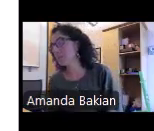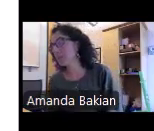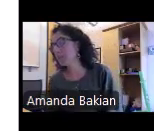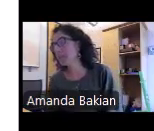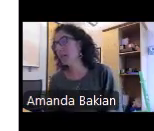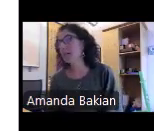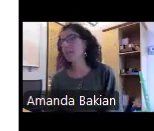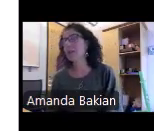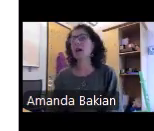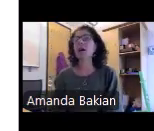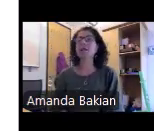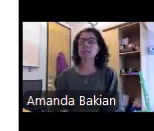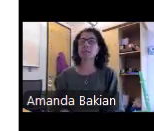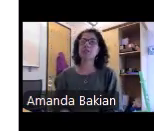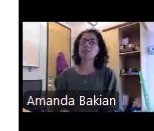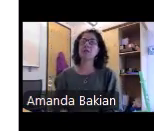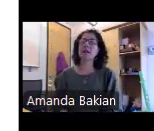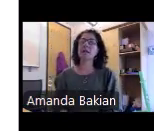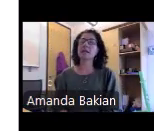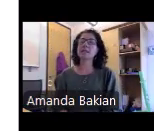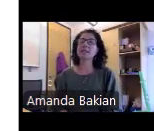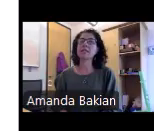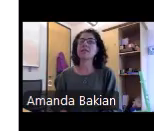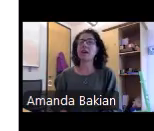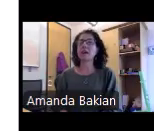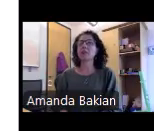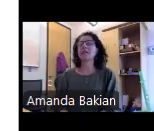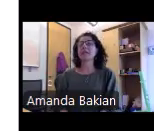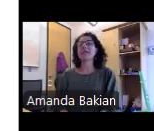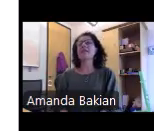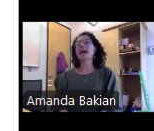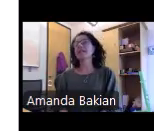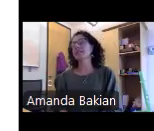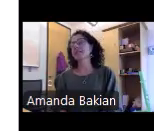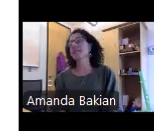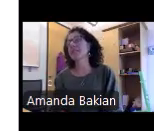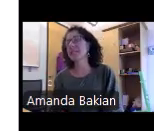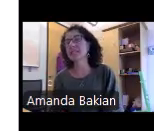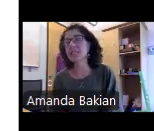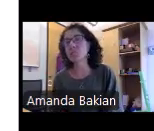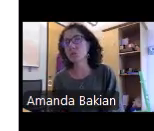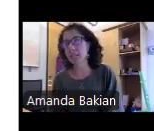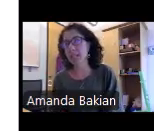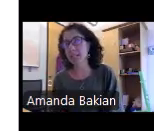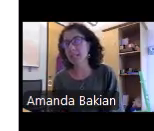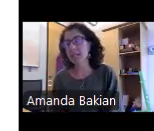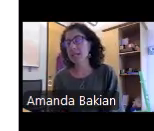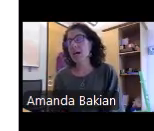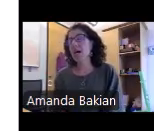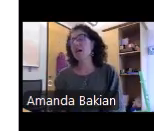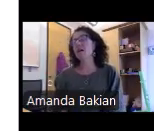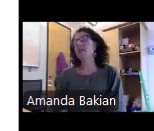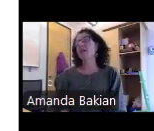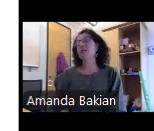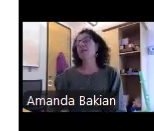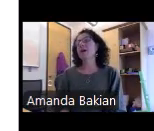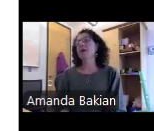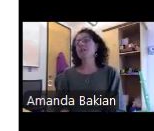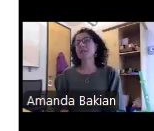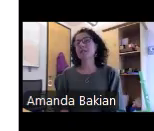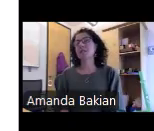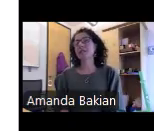intellectual disability among autistic youth and adolescents and found that 66%